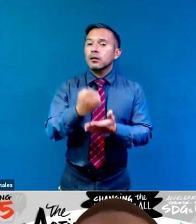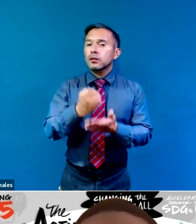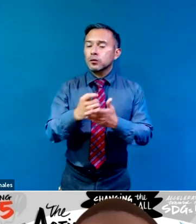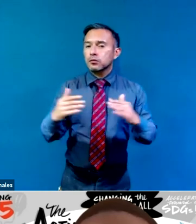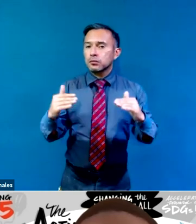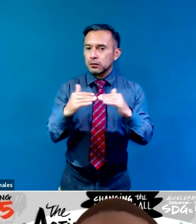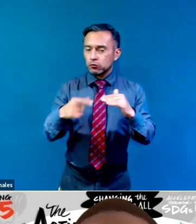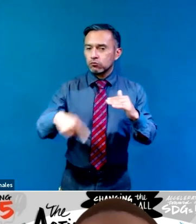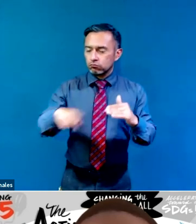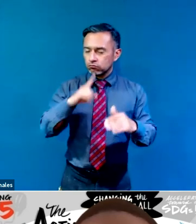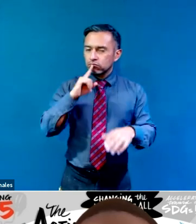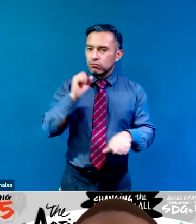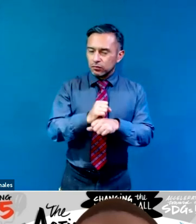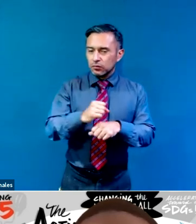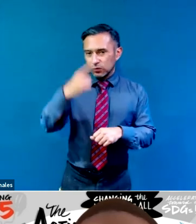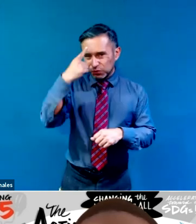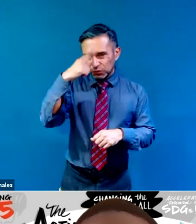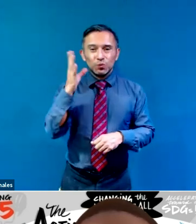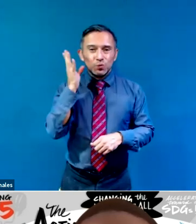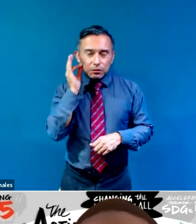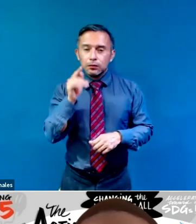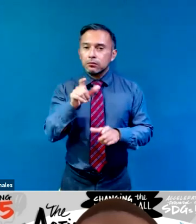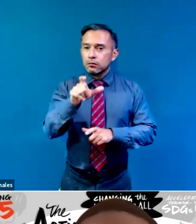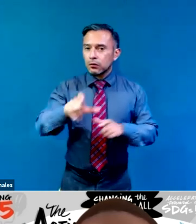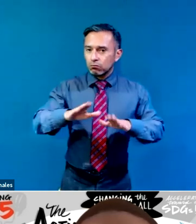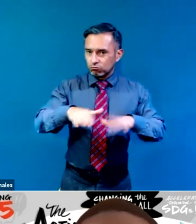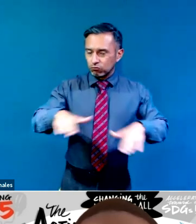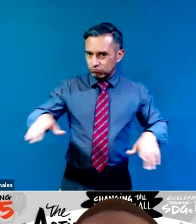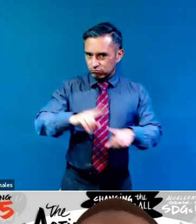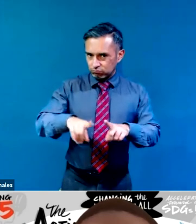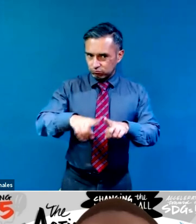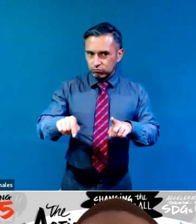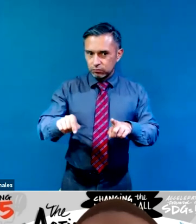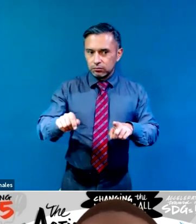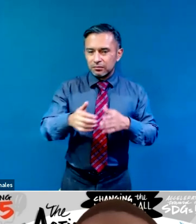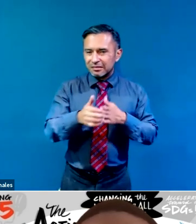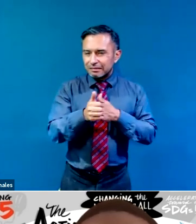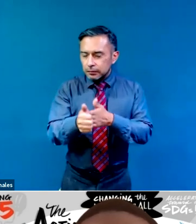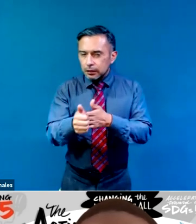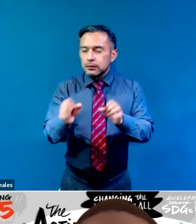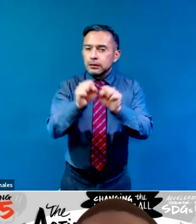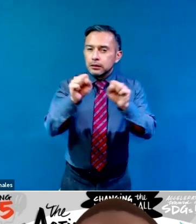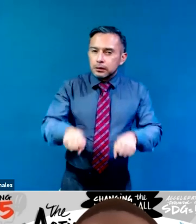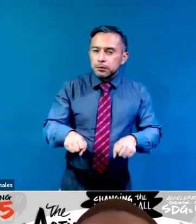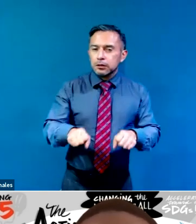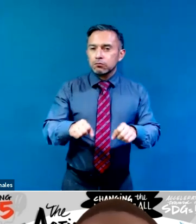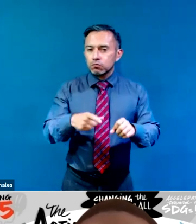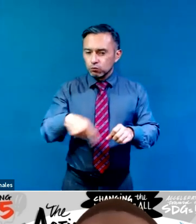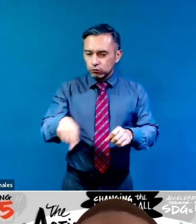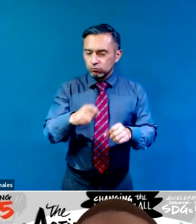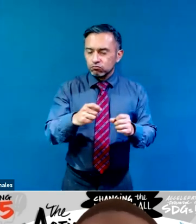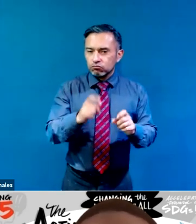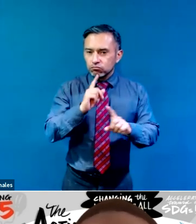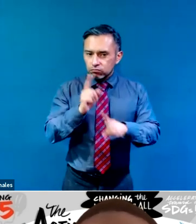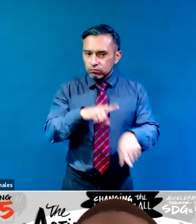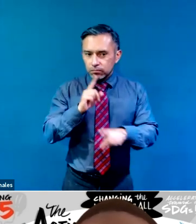are guaranteed for women and girls in all their diversity, to drive systems and structures to be gender responsive and